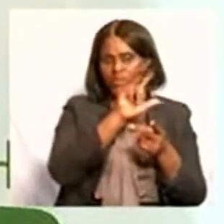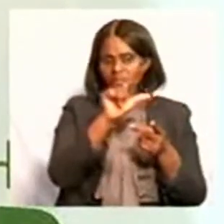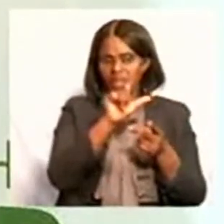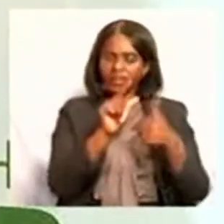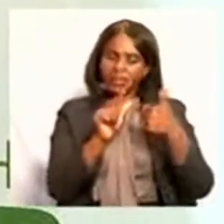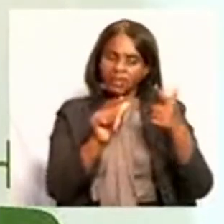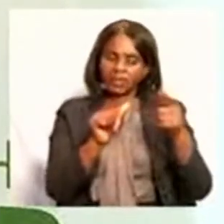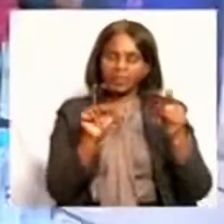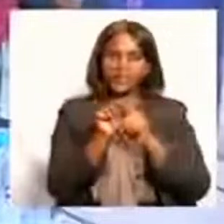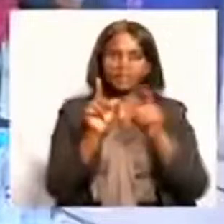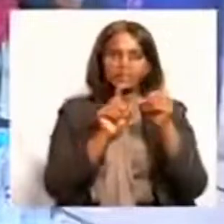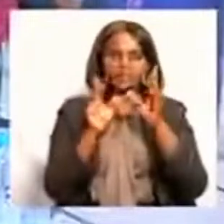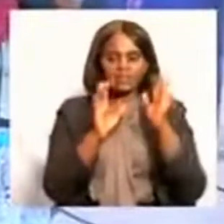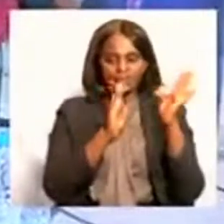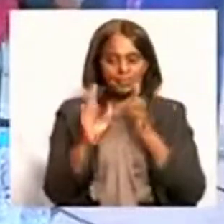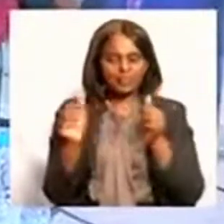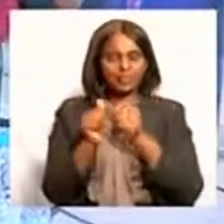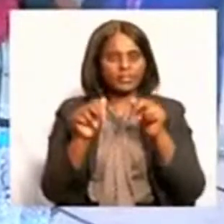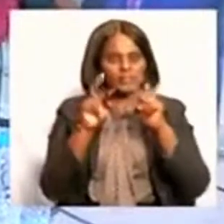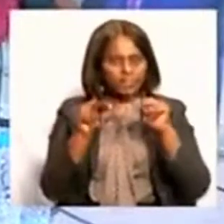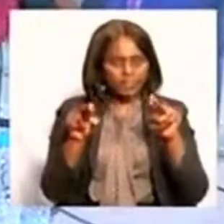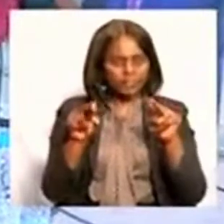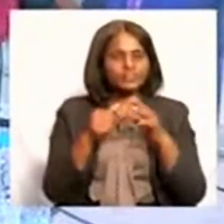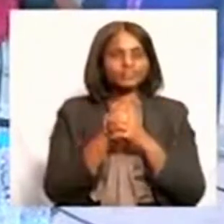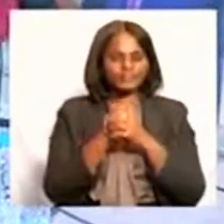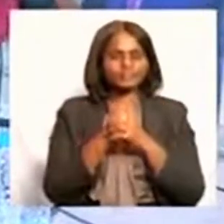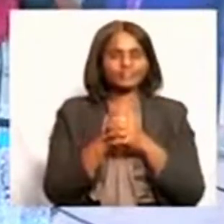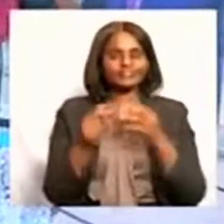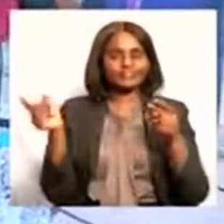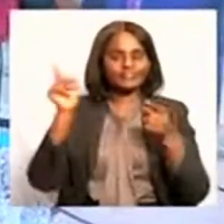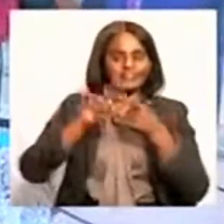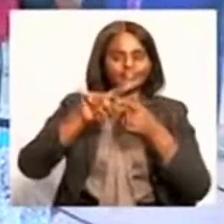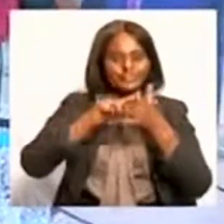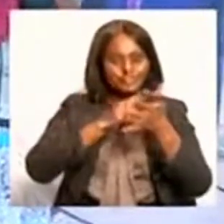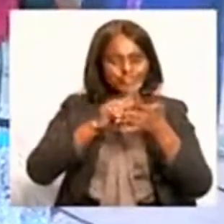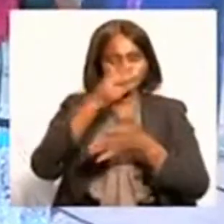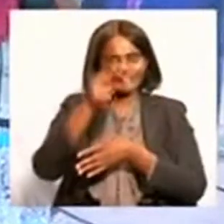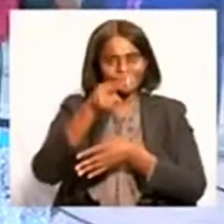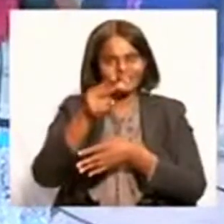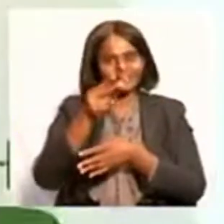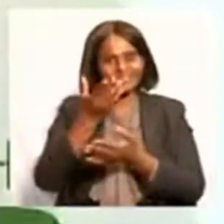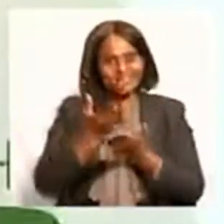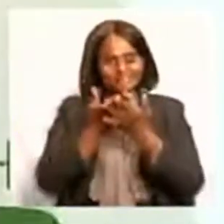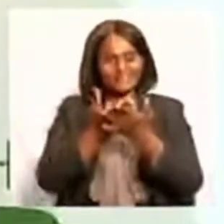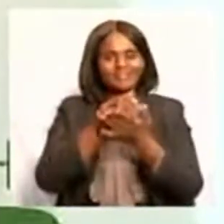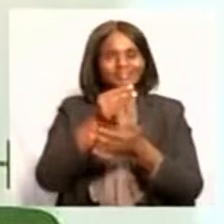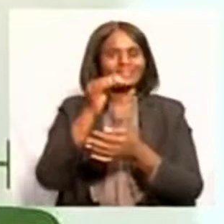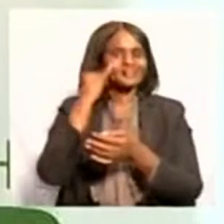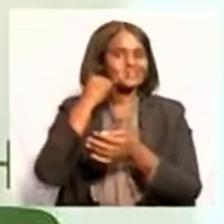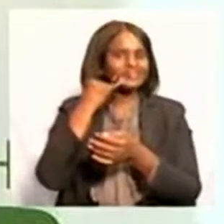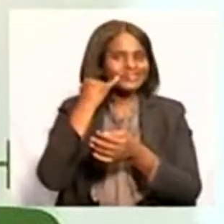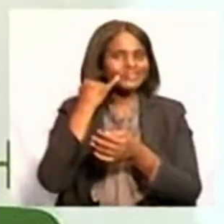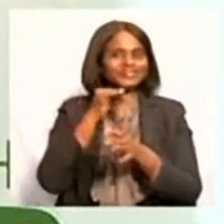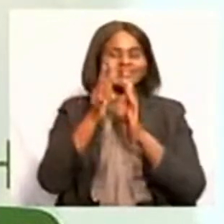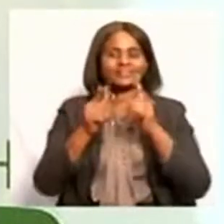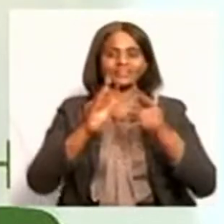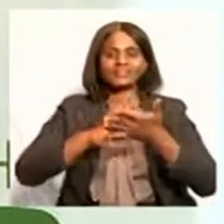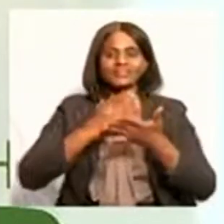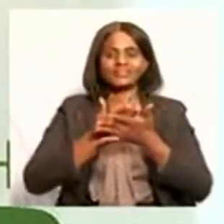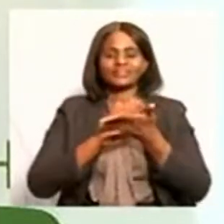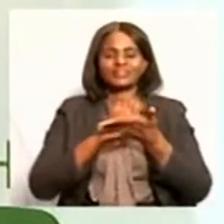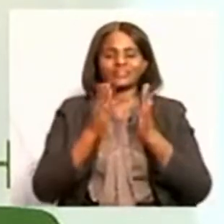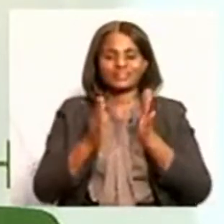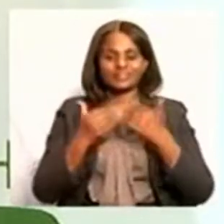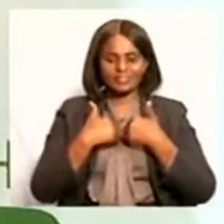the Director, Planning and Research Directorate. Until next Thursday, this has been your presenter, Julius Musmali, and on sign language